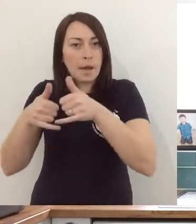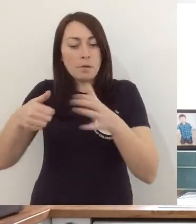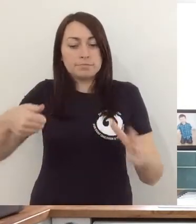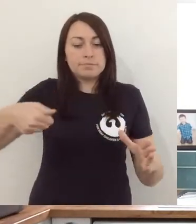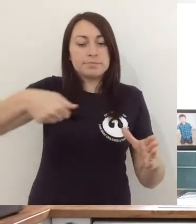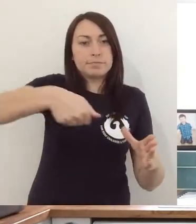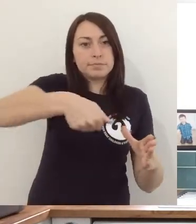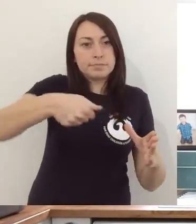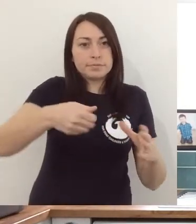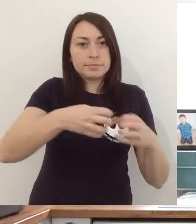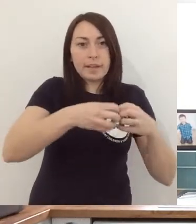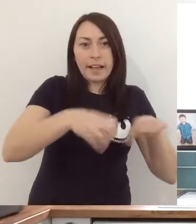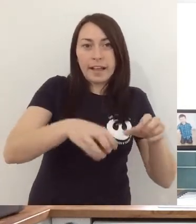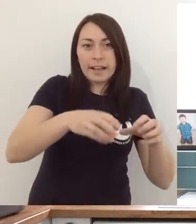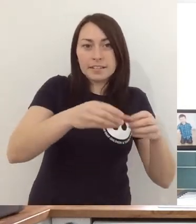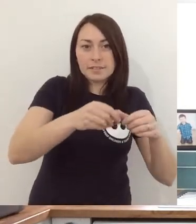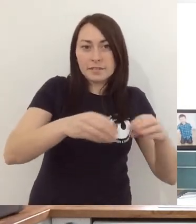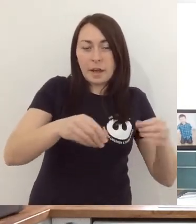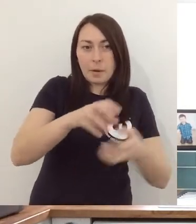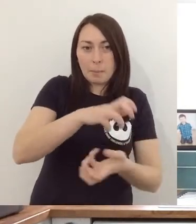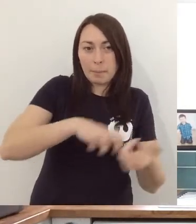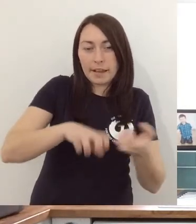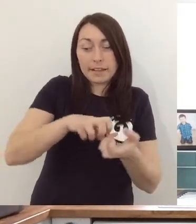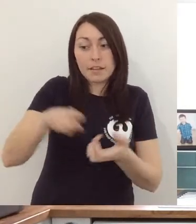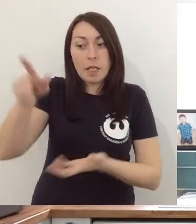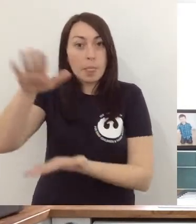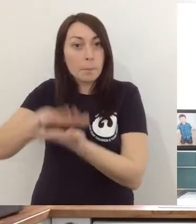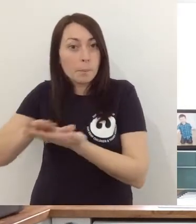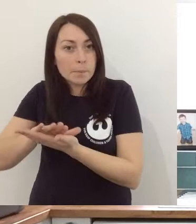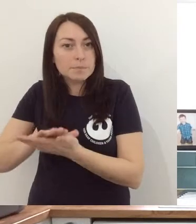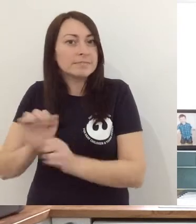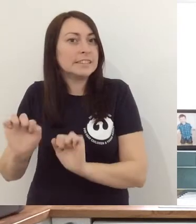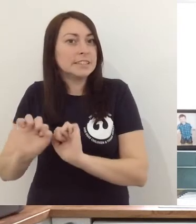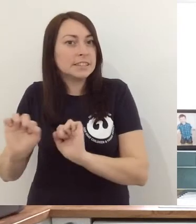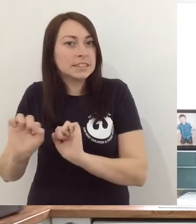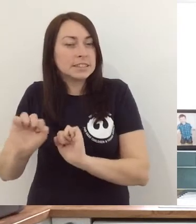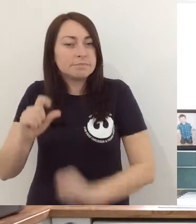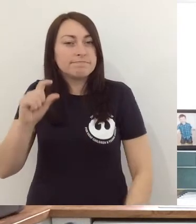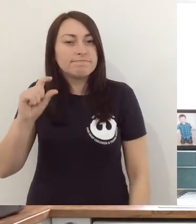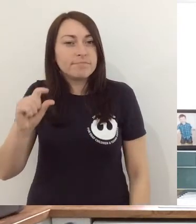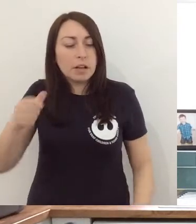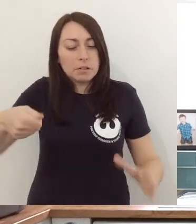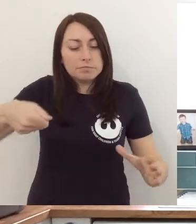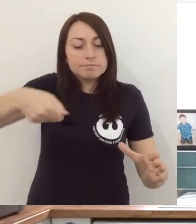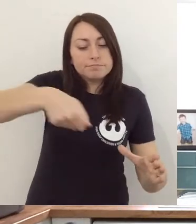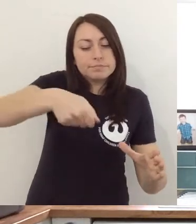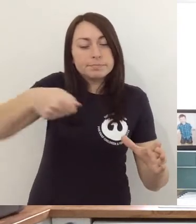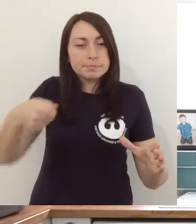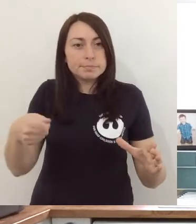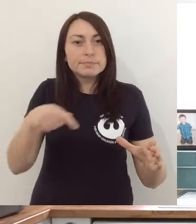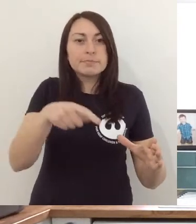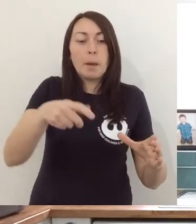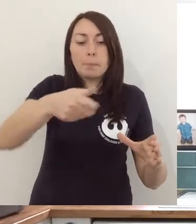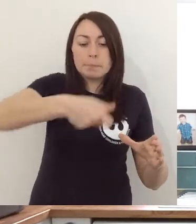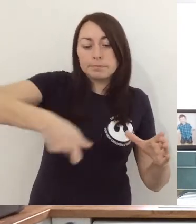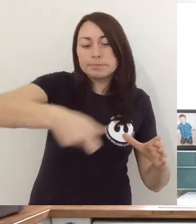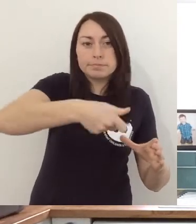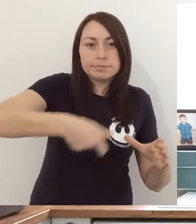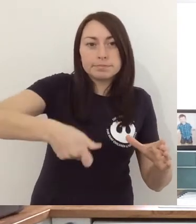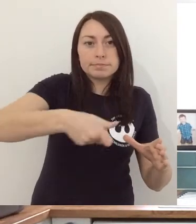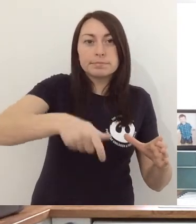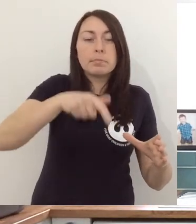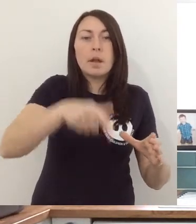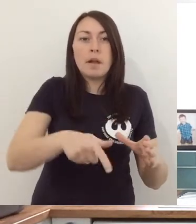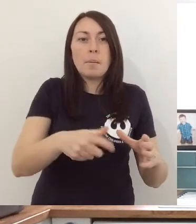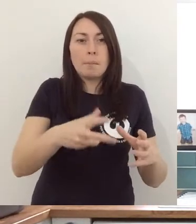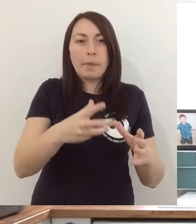So we're going to add just a little bit of our milk into our eggs and flour, and we're going to use our whisk to mix that really well. It will be thick first of